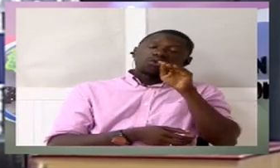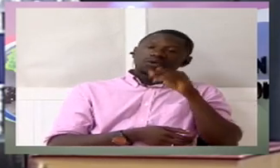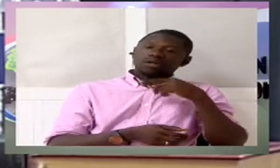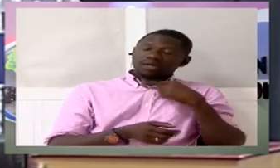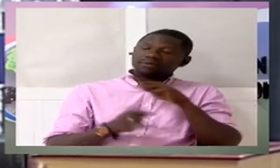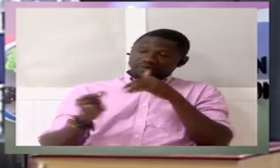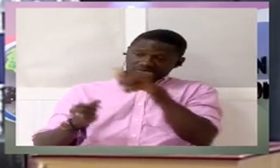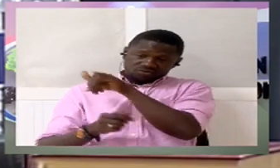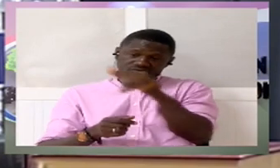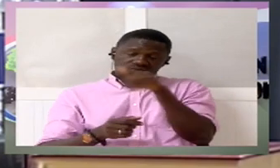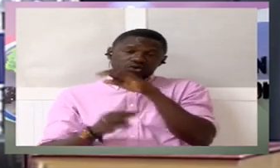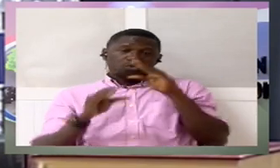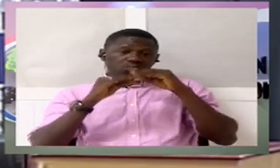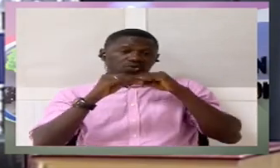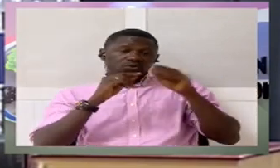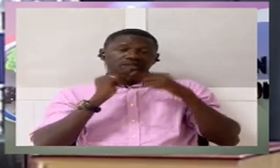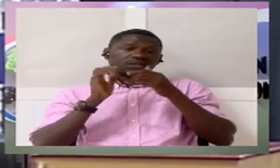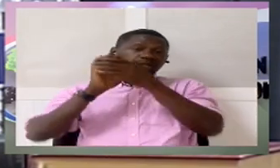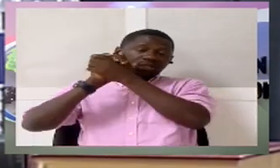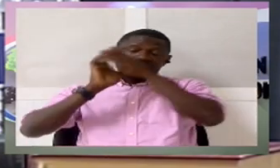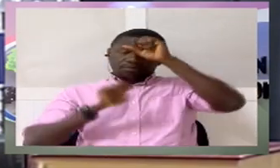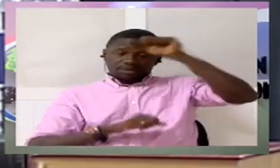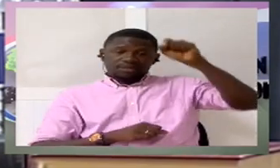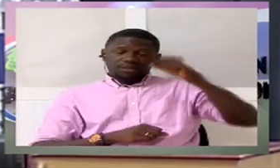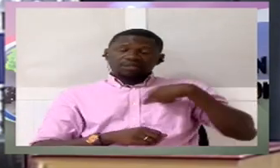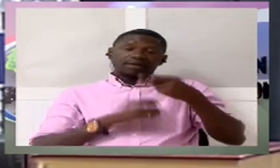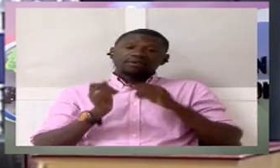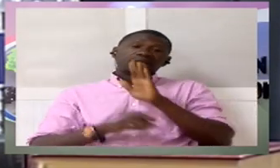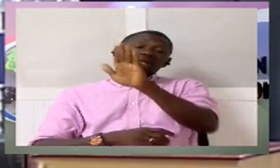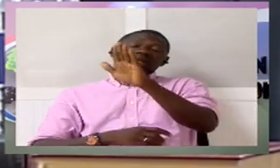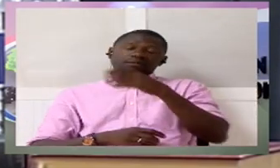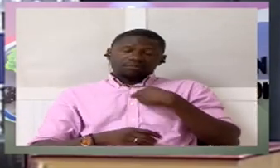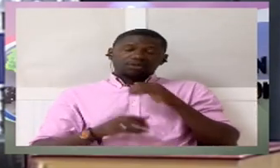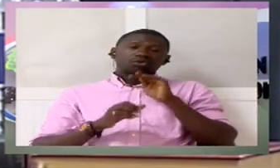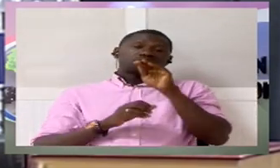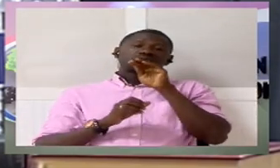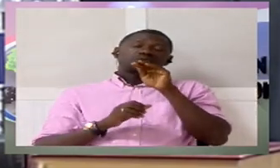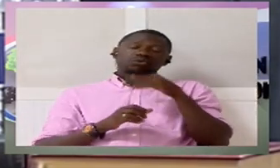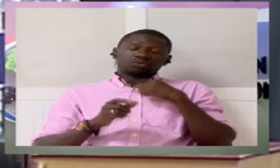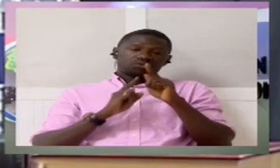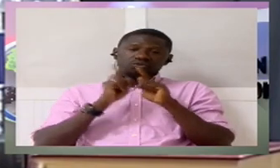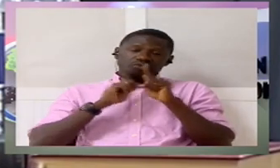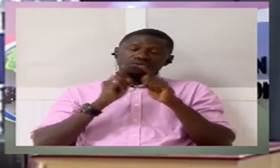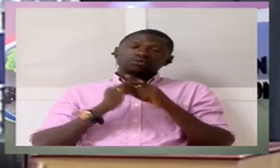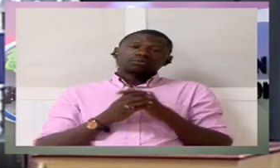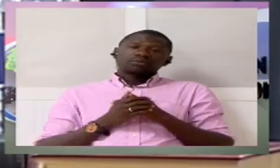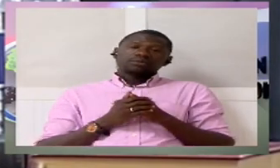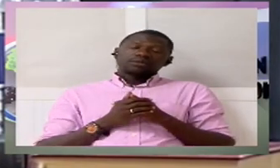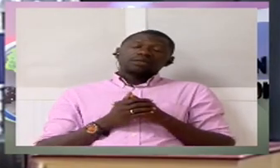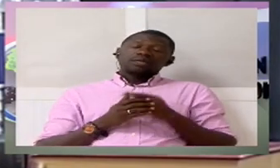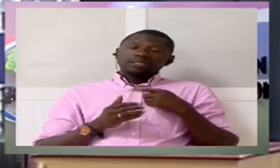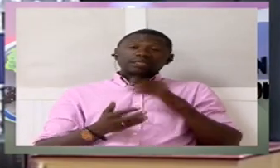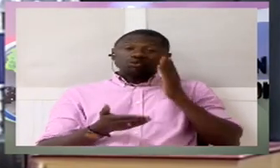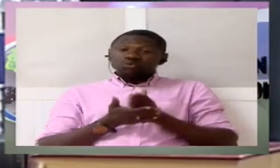with Gaddafi. Then later on. Natifonata diam. I spoke to him. Kuni yara fantonya tonya ni Gaddafi mita. He